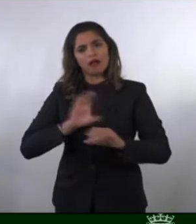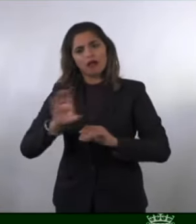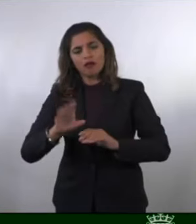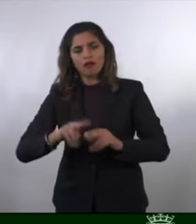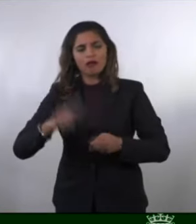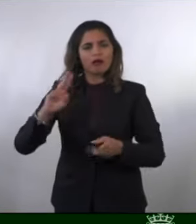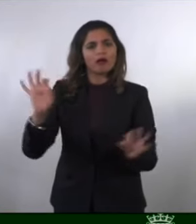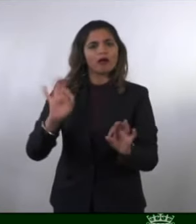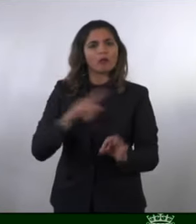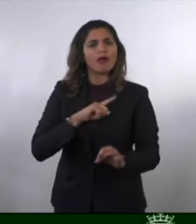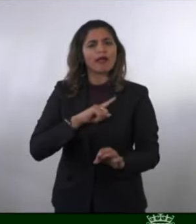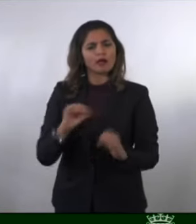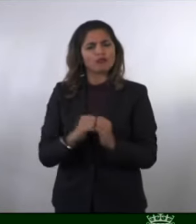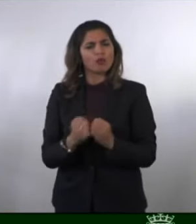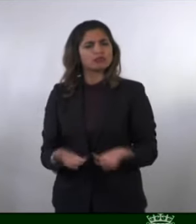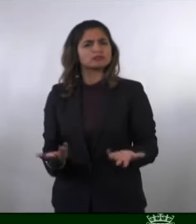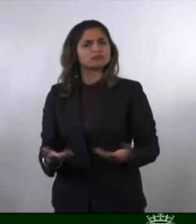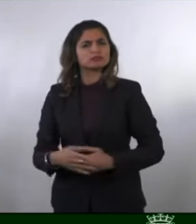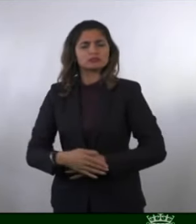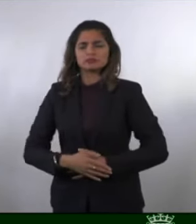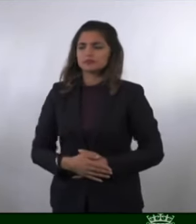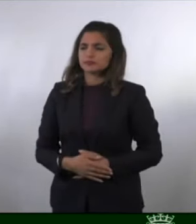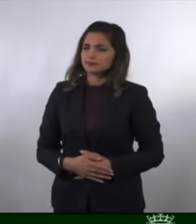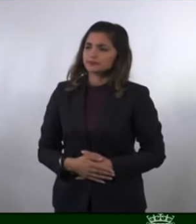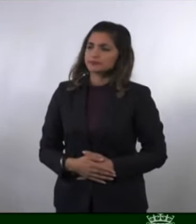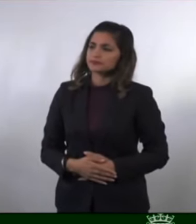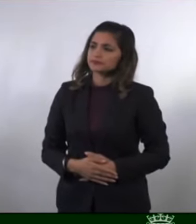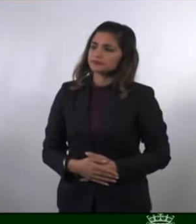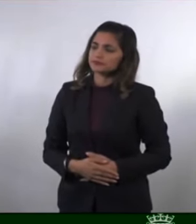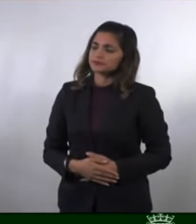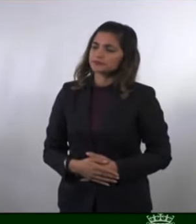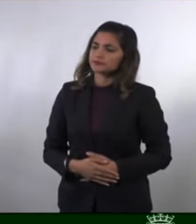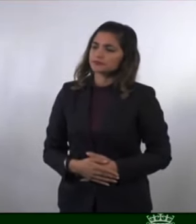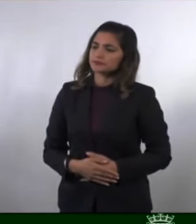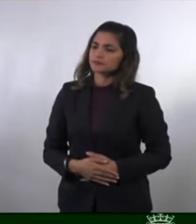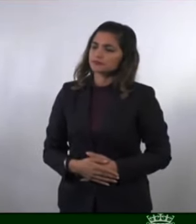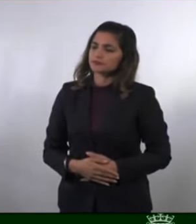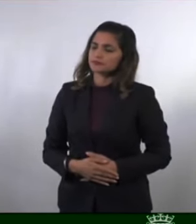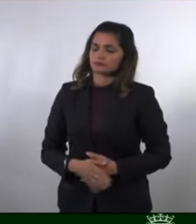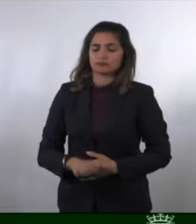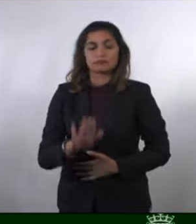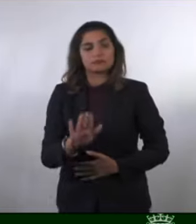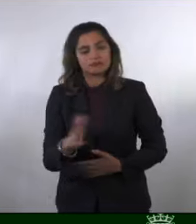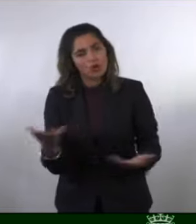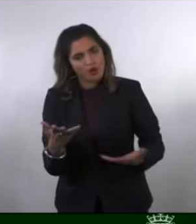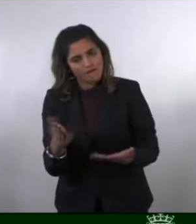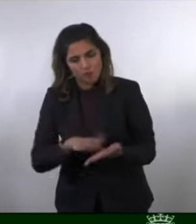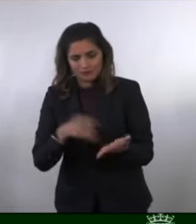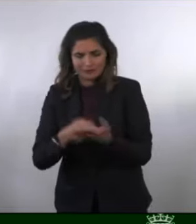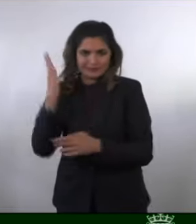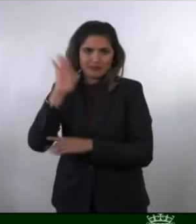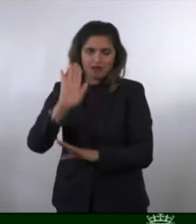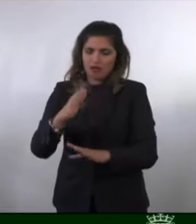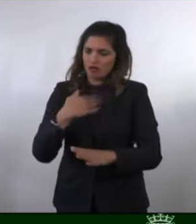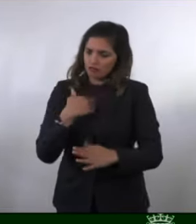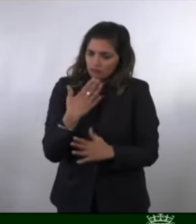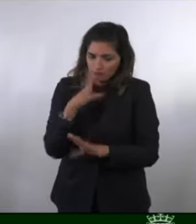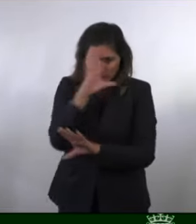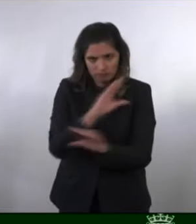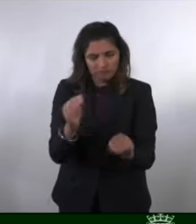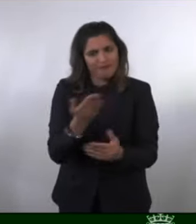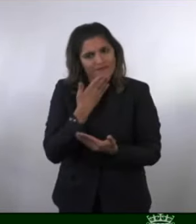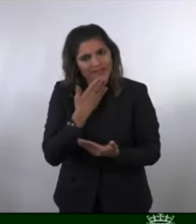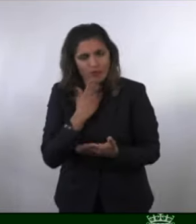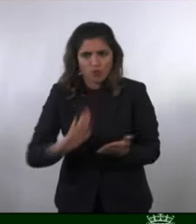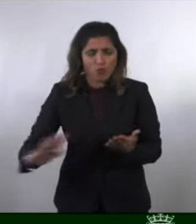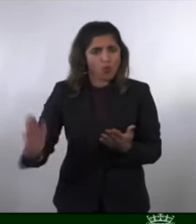Mr. Speaker, I'd like to pay tribute to all those who've been working on the coronavirus response, and more broadly across the public and private sectors